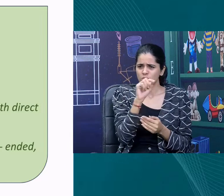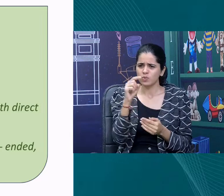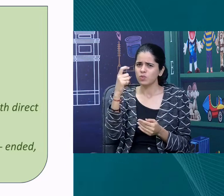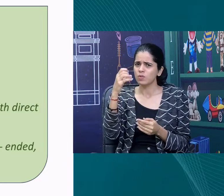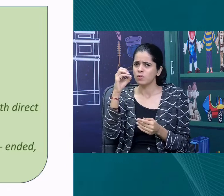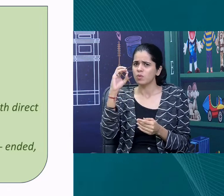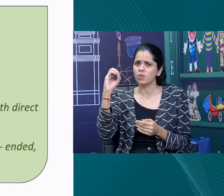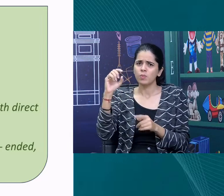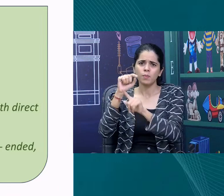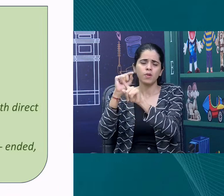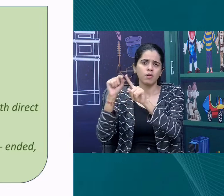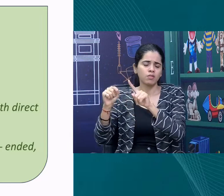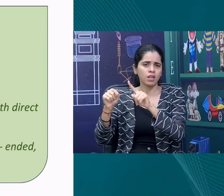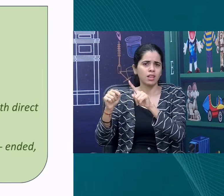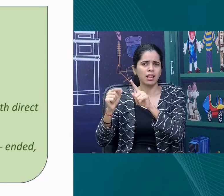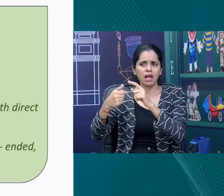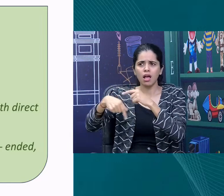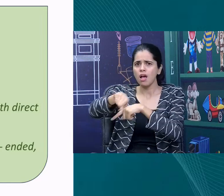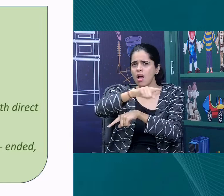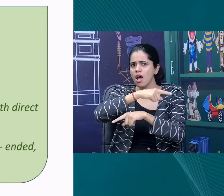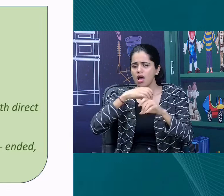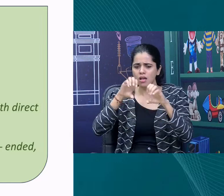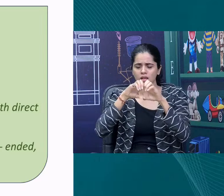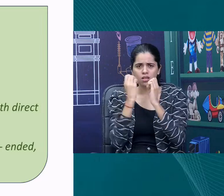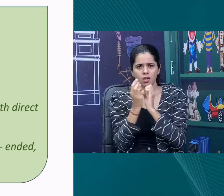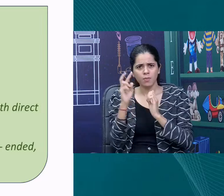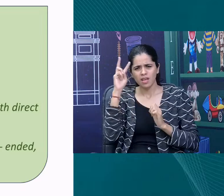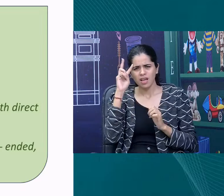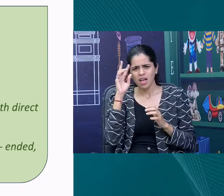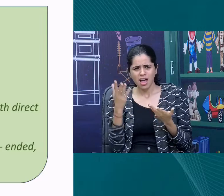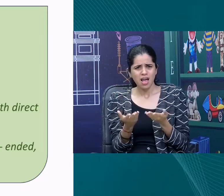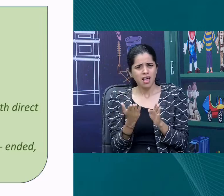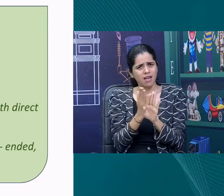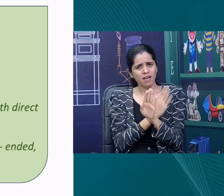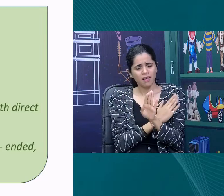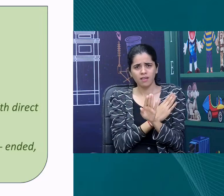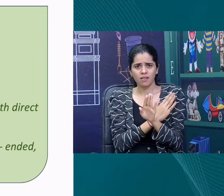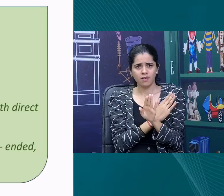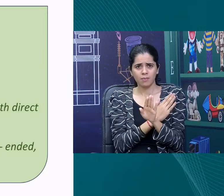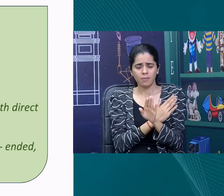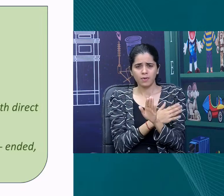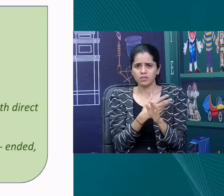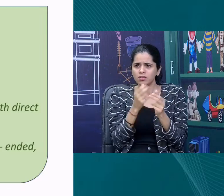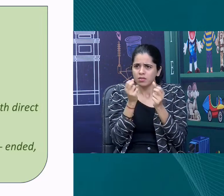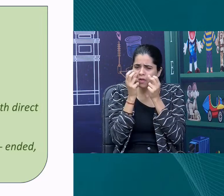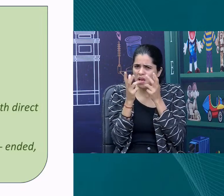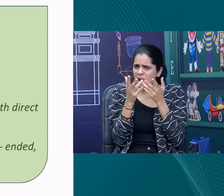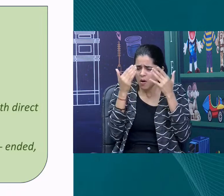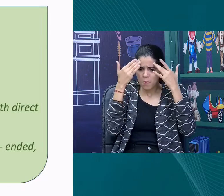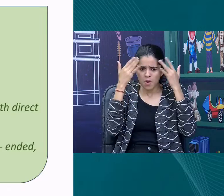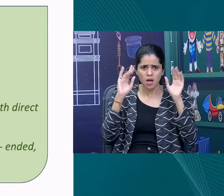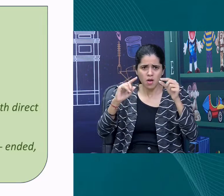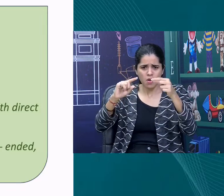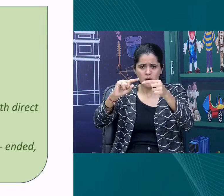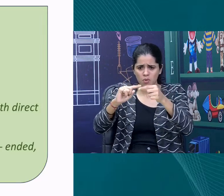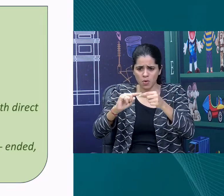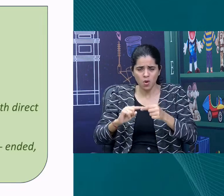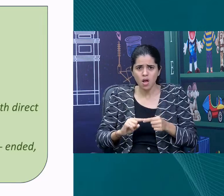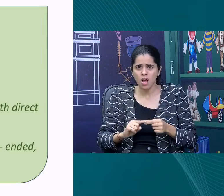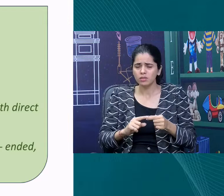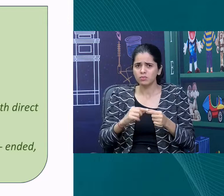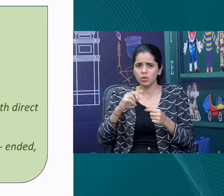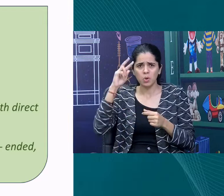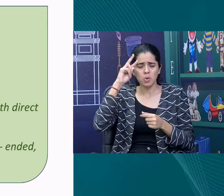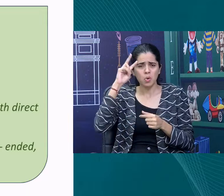70% of the class had a lot of doubts. The knowledge was very shallow. In fact, the students were also surprised. They said, "Ma'am, we don't know quite a lot about this